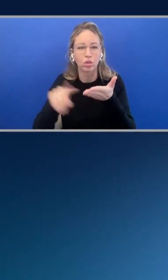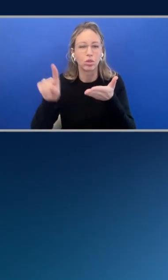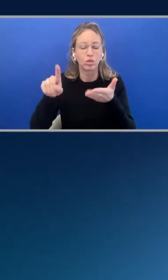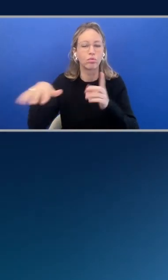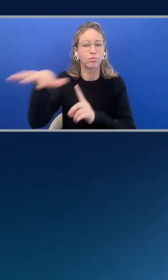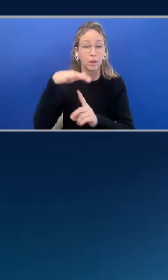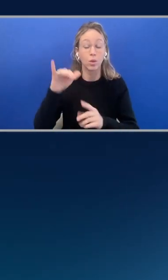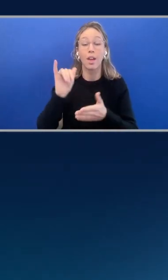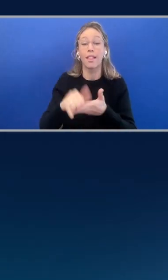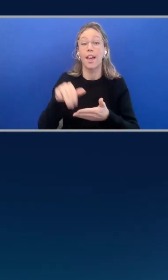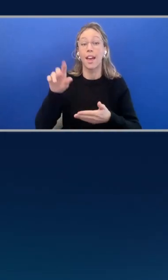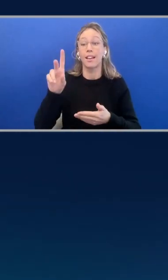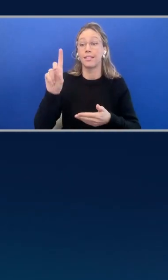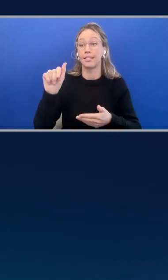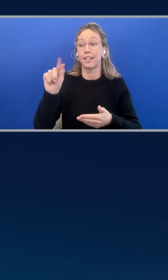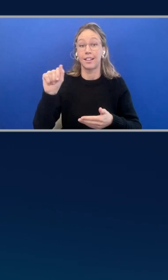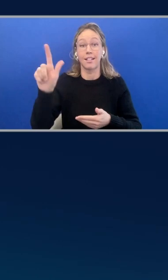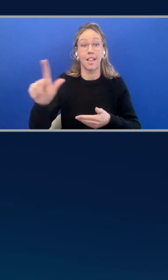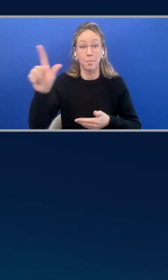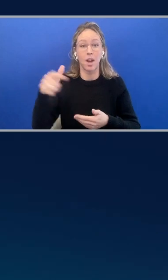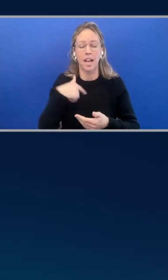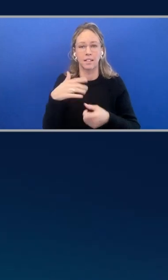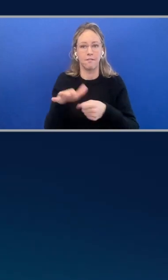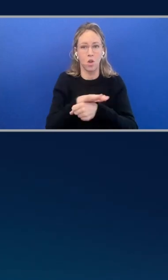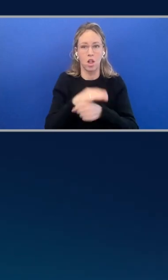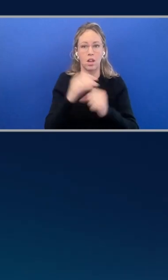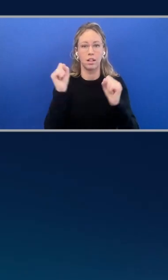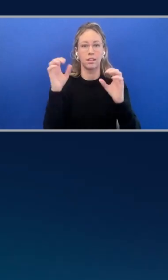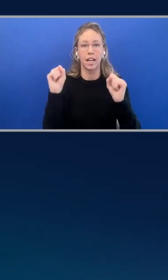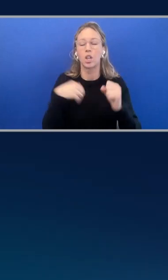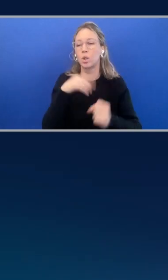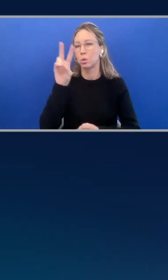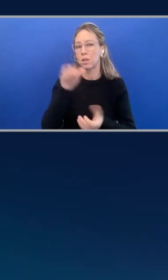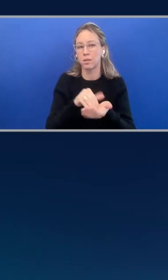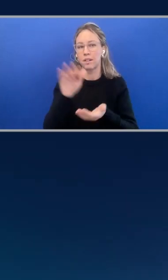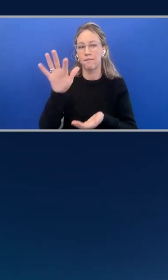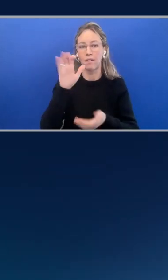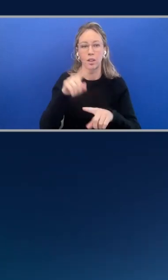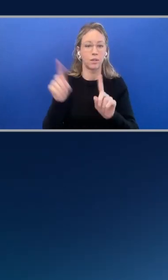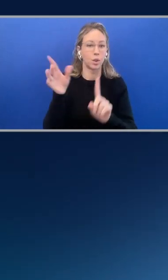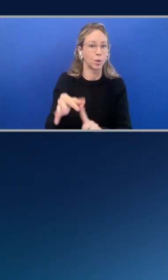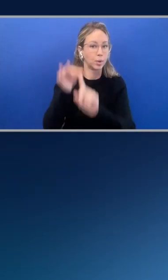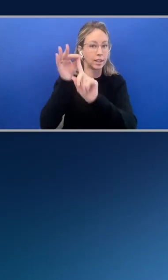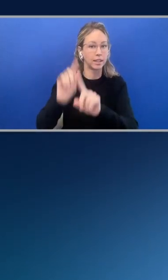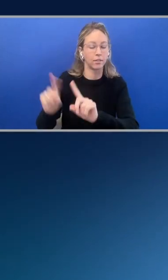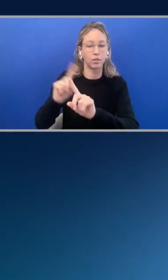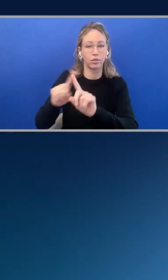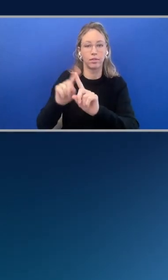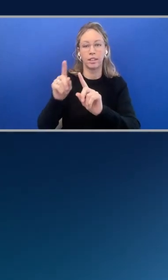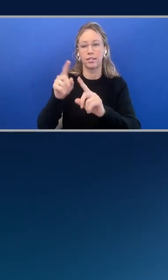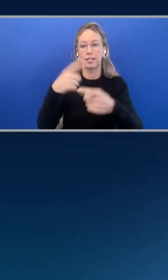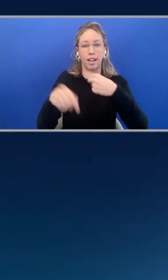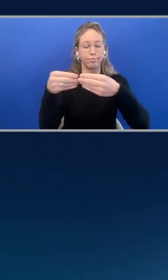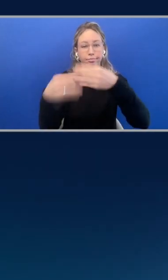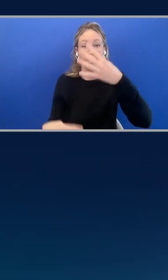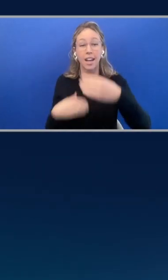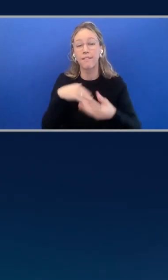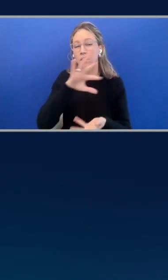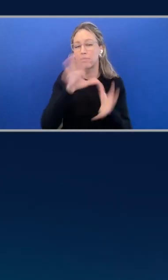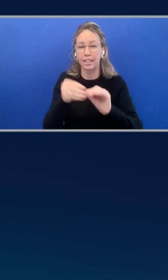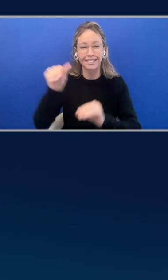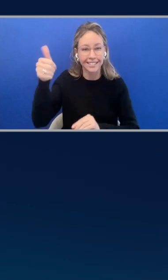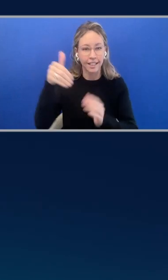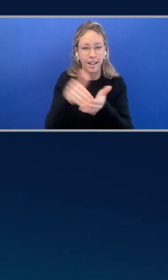dataset has like a 4 signers signing 2,500 unique signs. Okay. So it has like 10,000 signs. So